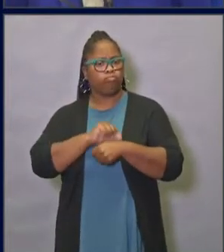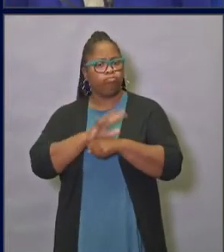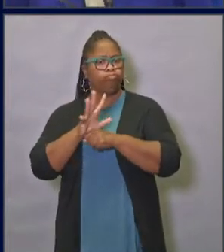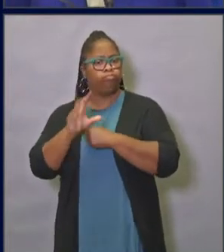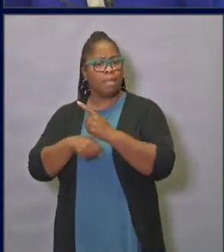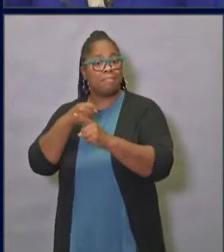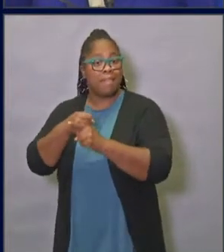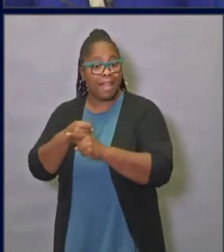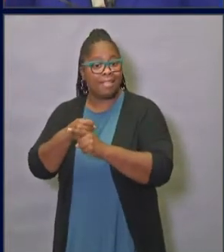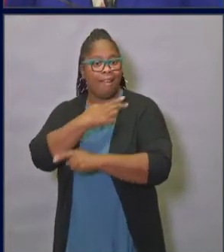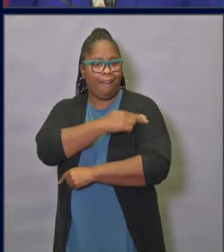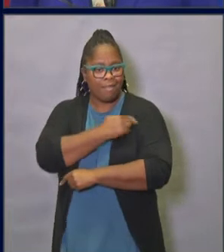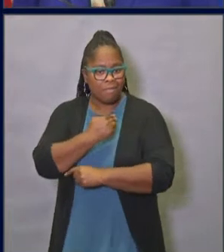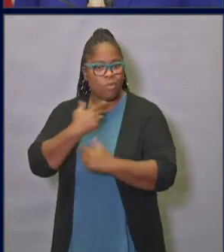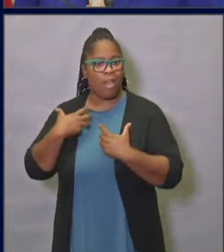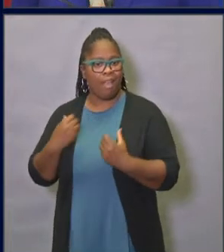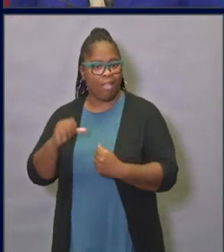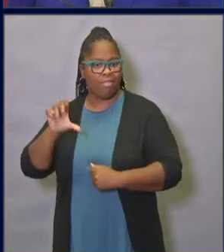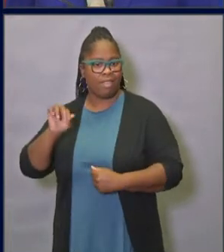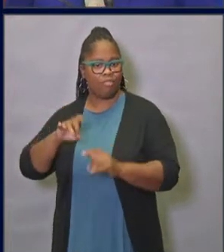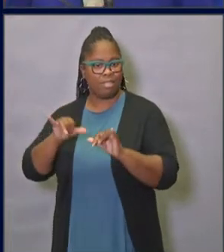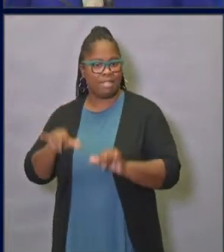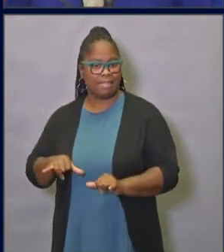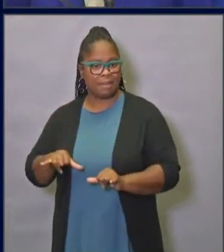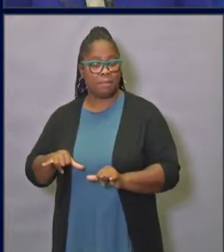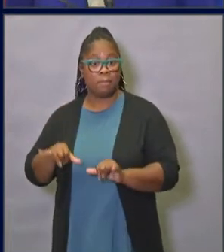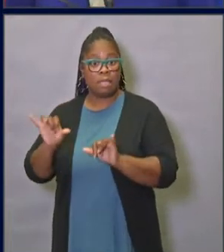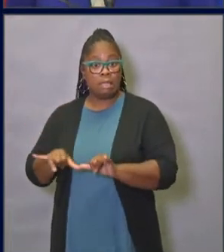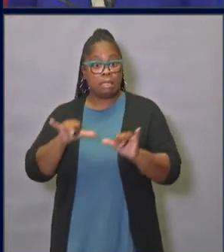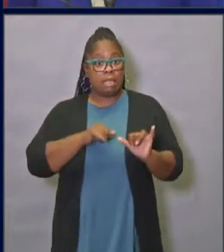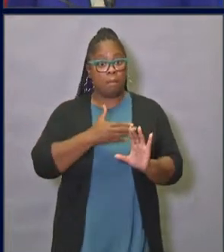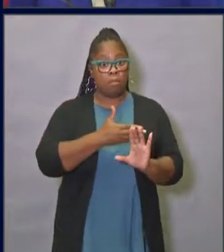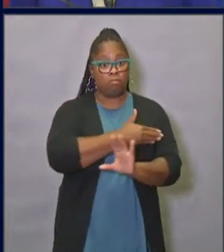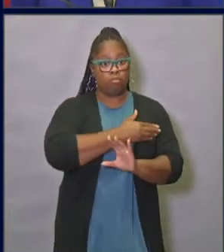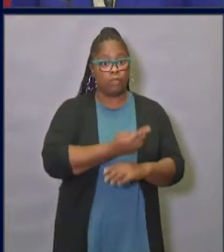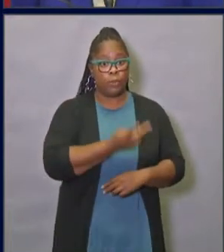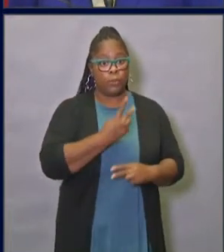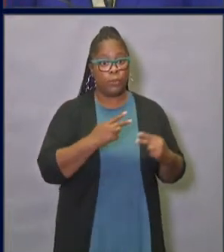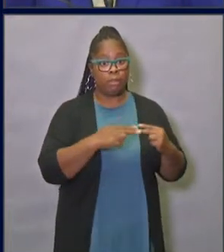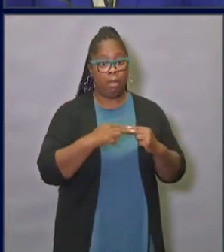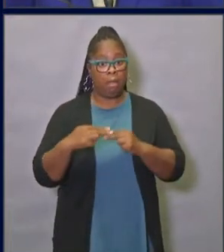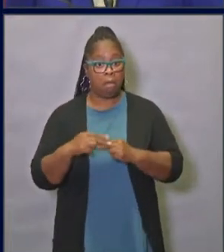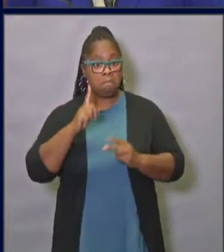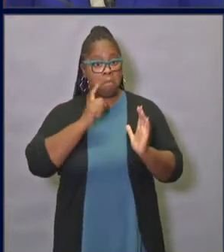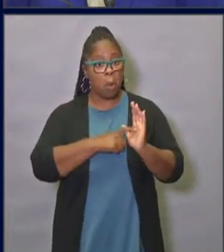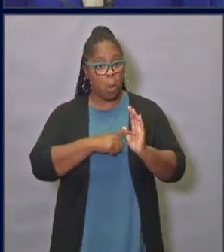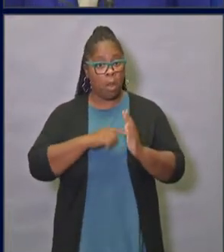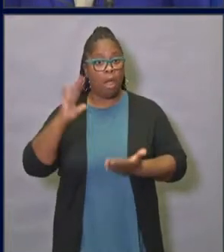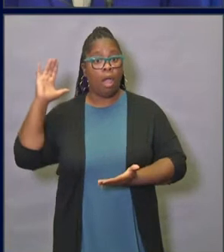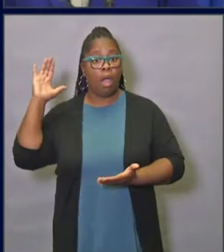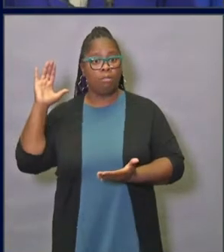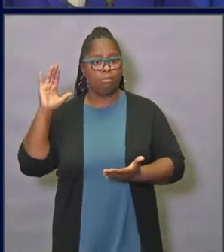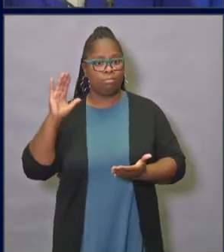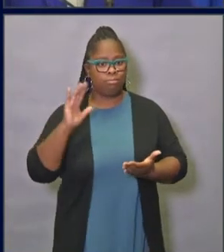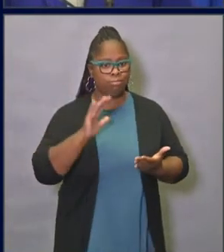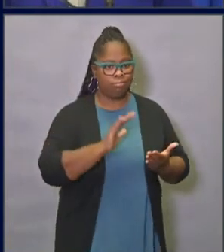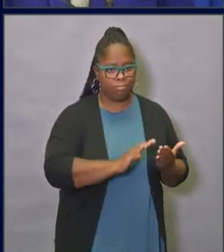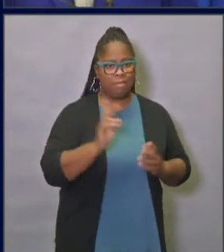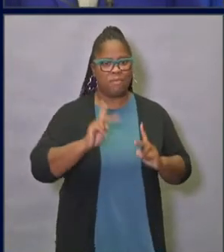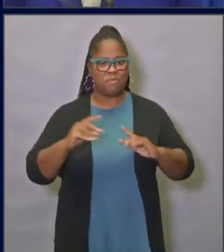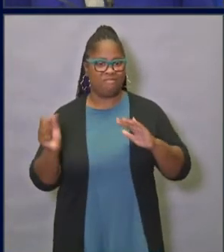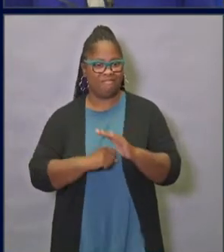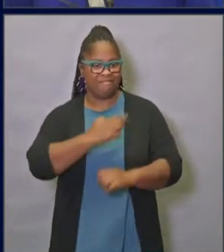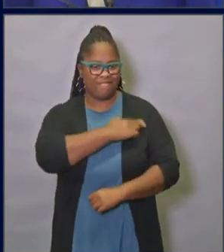system. Similar to the previous two charts, there has been a continued decline in the number of people hospitalized